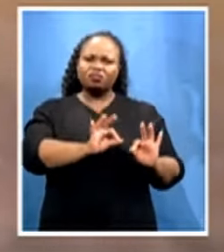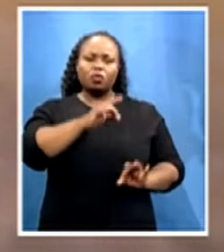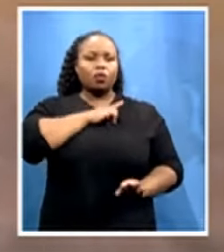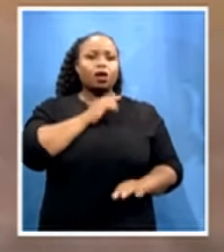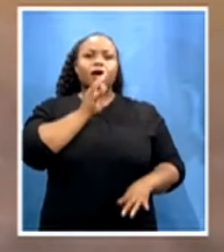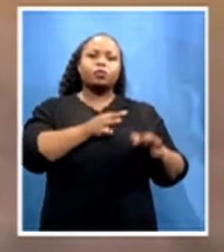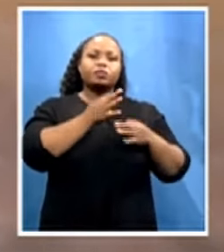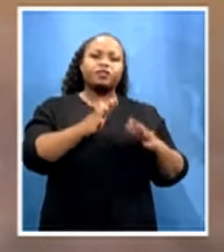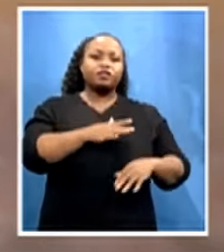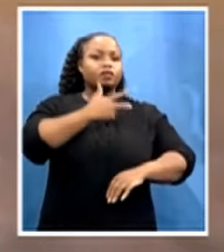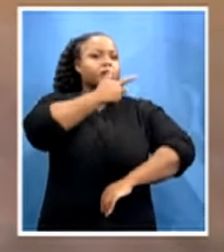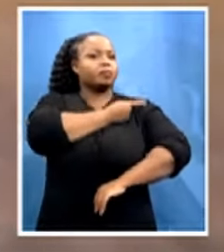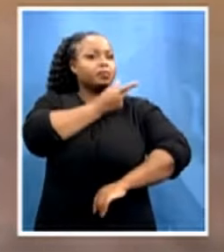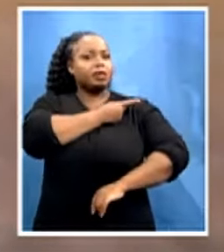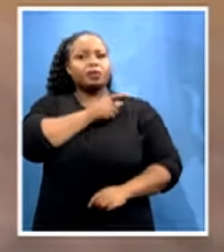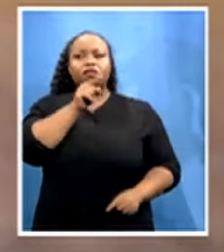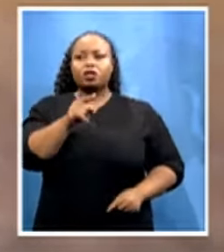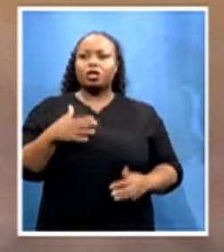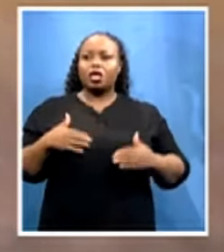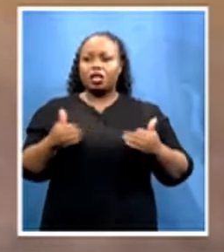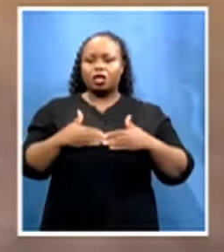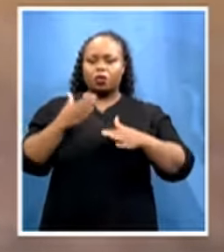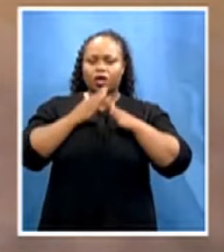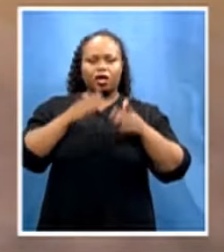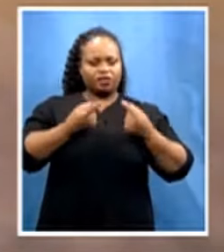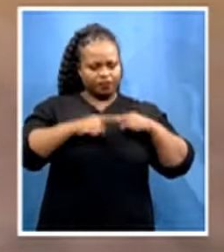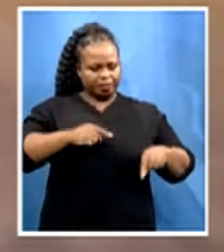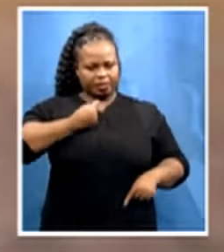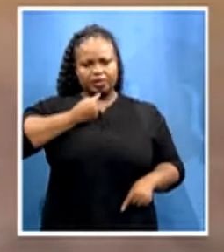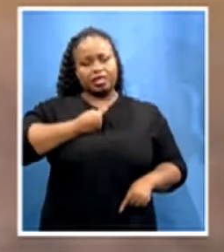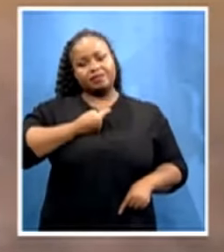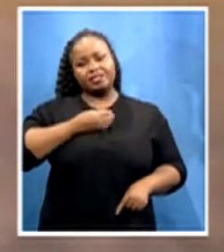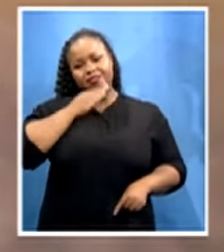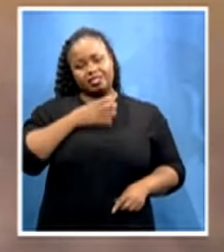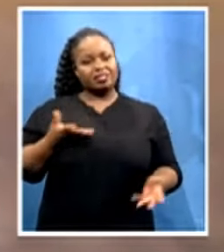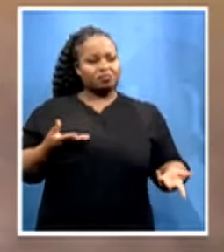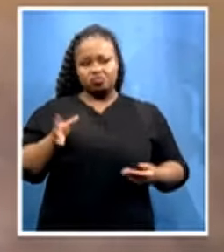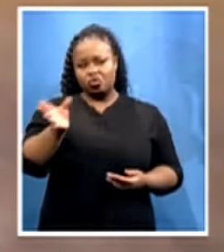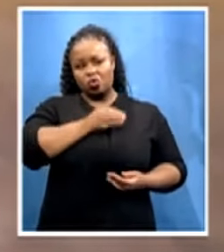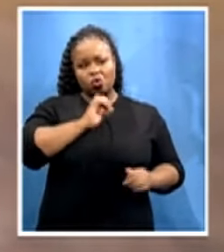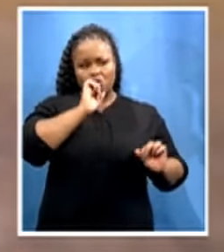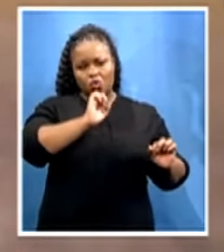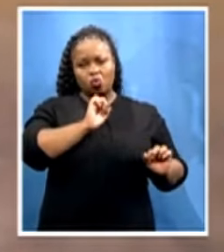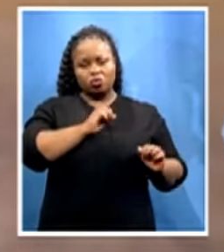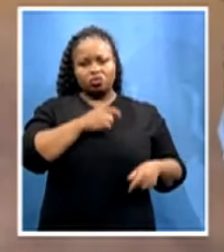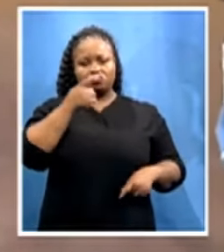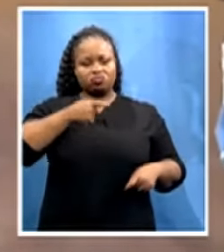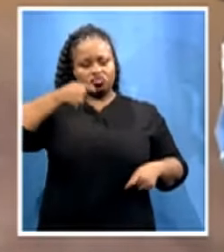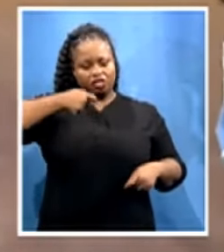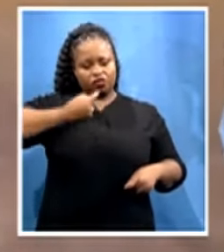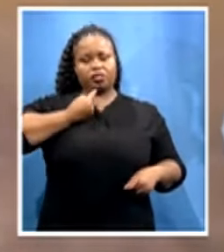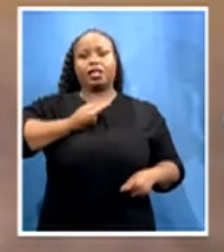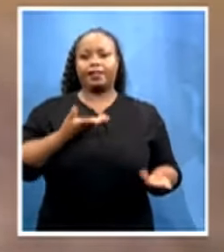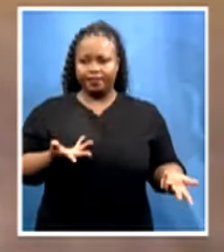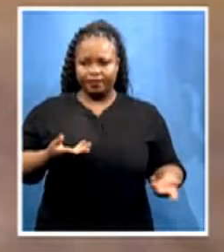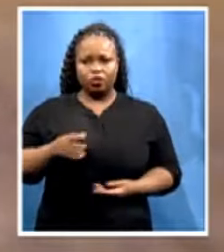worker, if you're not a healthcare worker, that comes down to everyone's own justification within themselves. We have multiple screening processes to try and